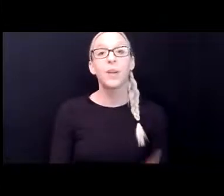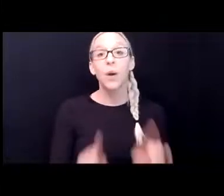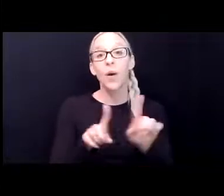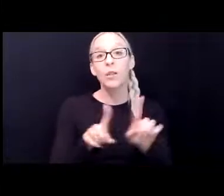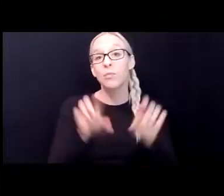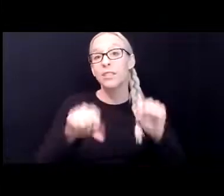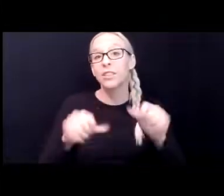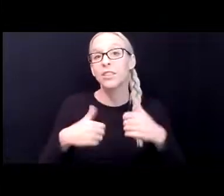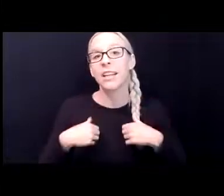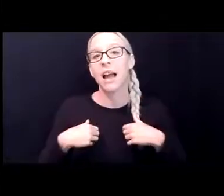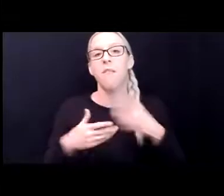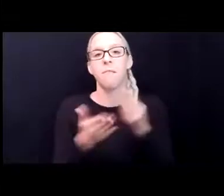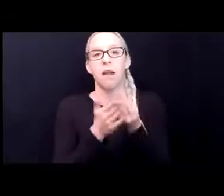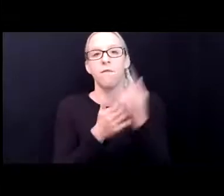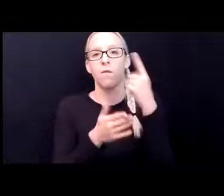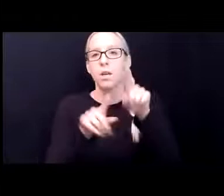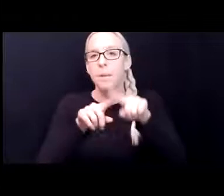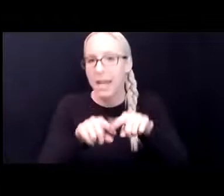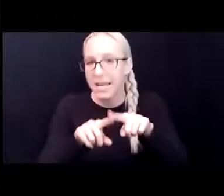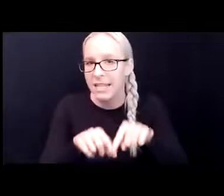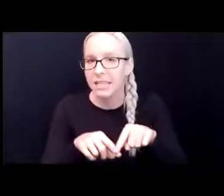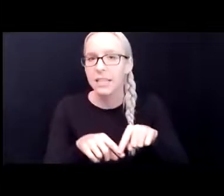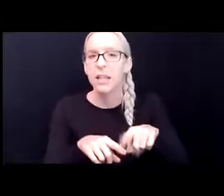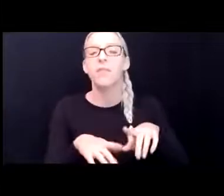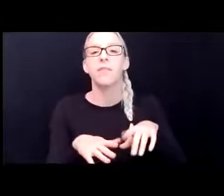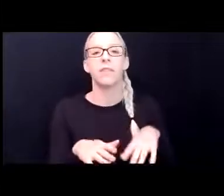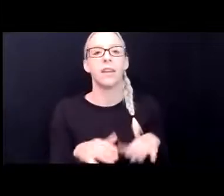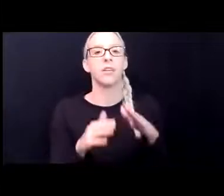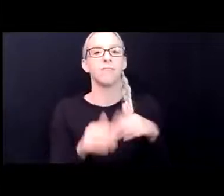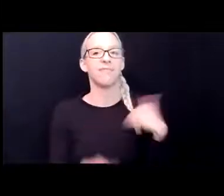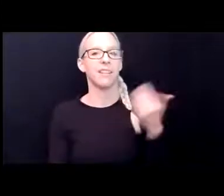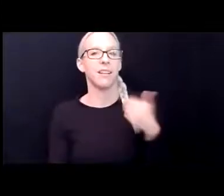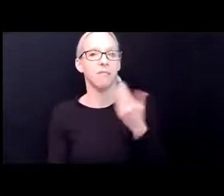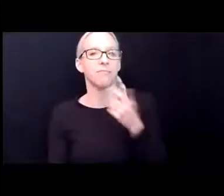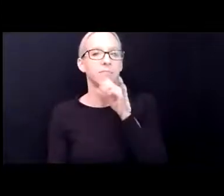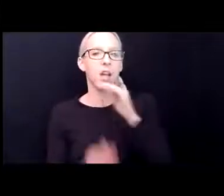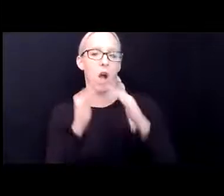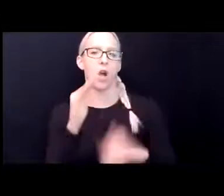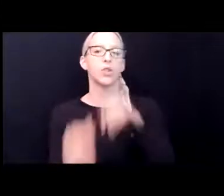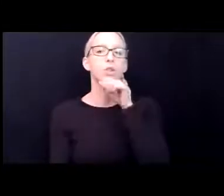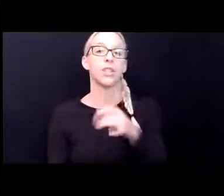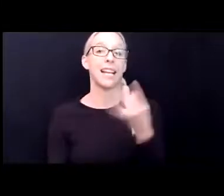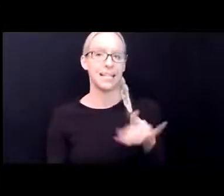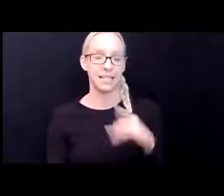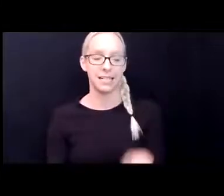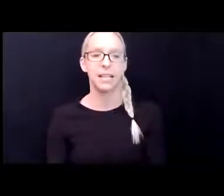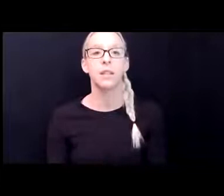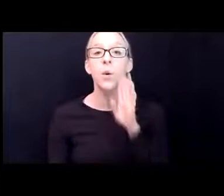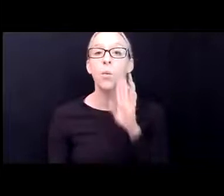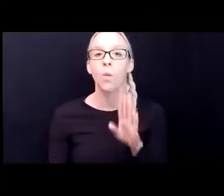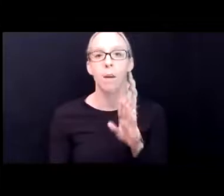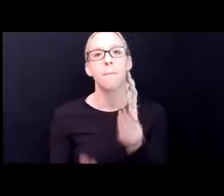who have disabilities. Some who are minors will get a benefit if we're drawing Social Security, either because